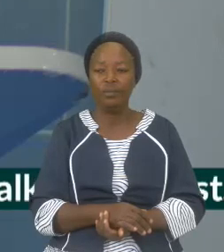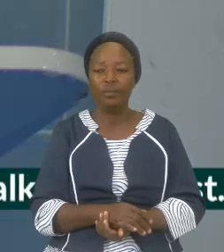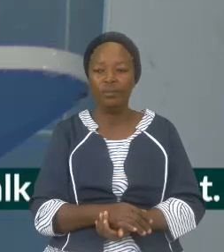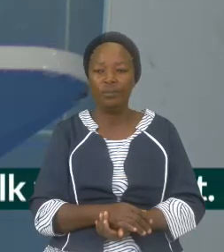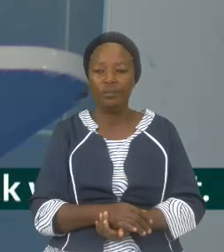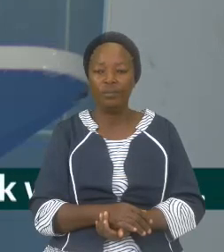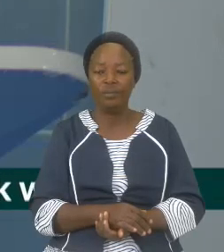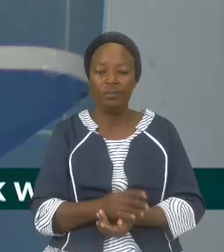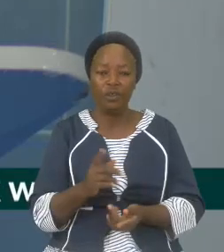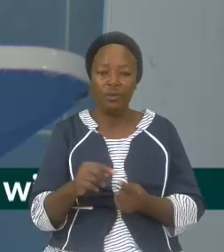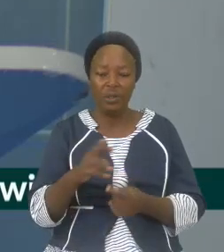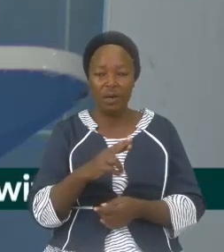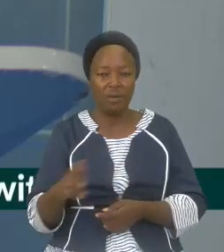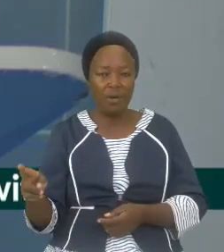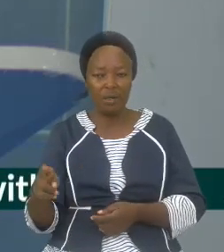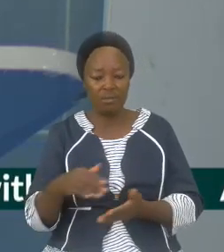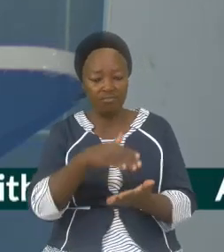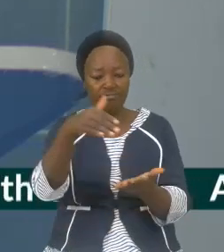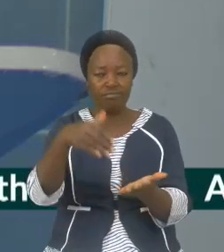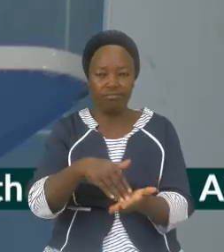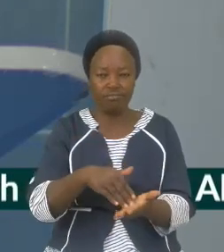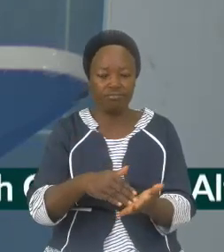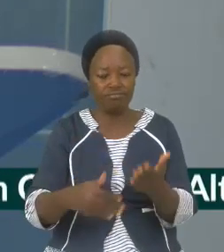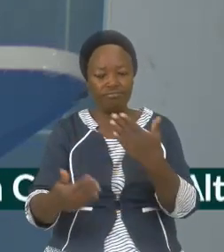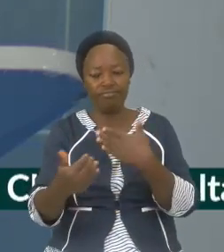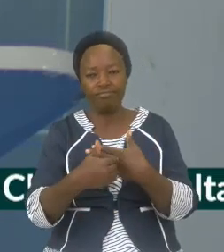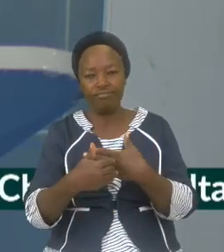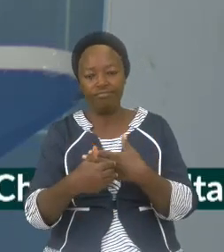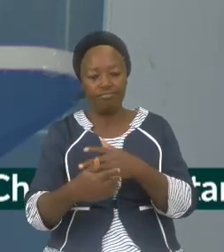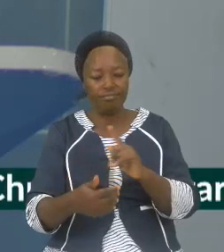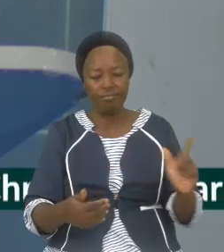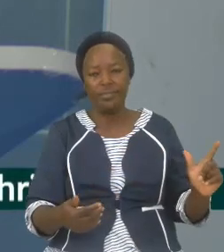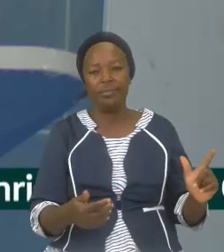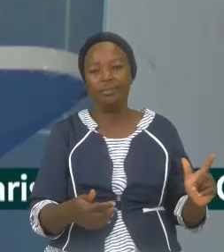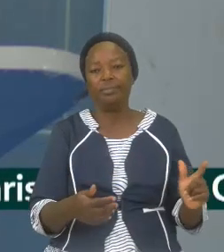On the right, at the center, at the back, on the left.